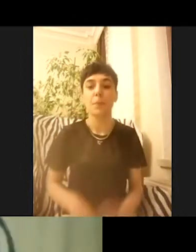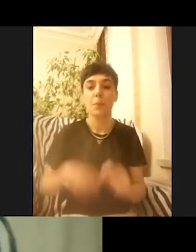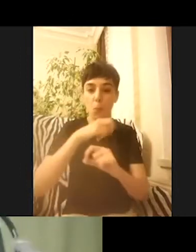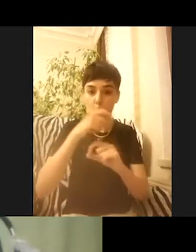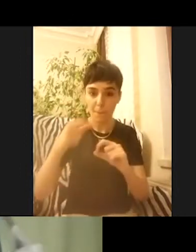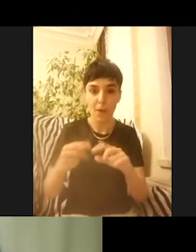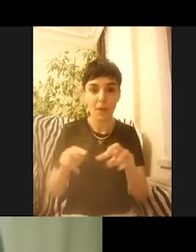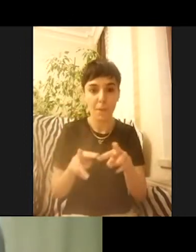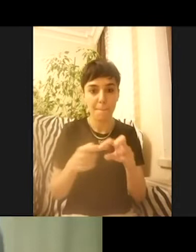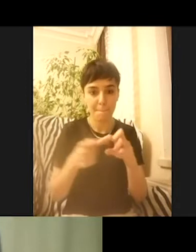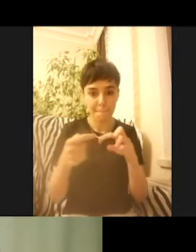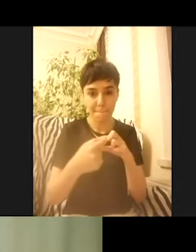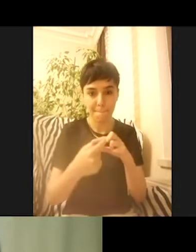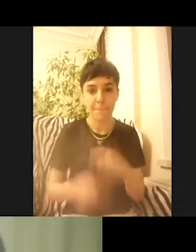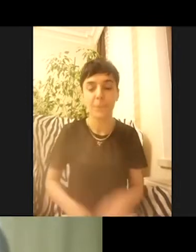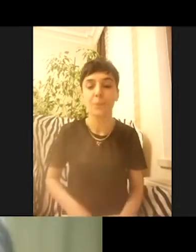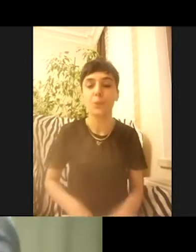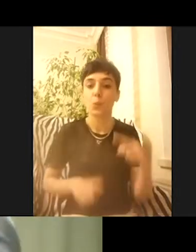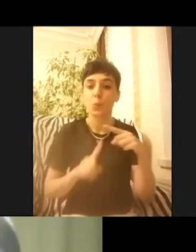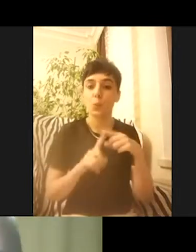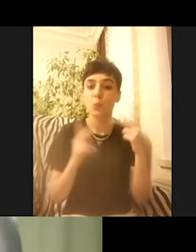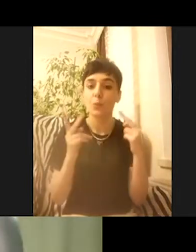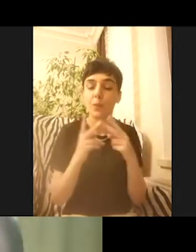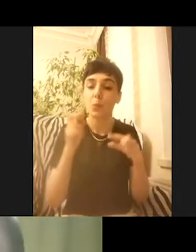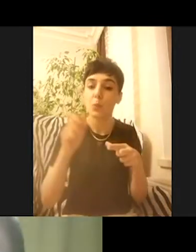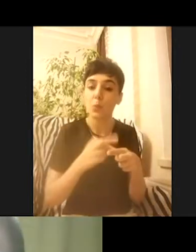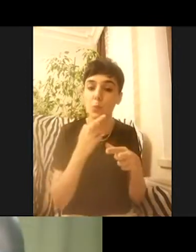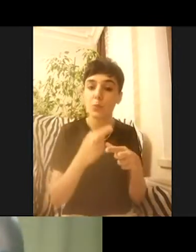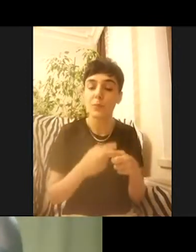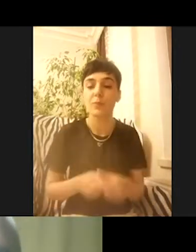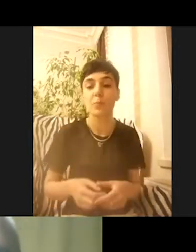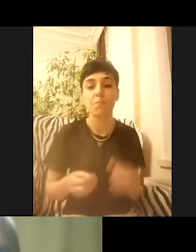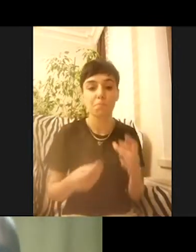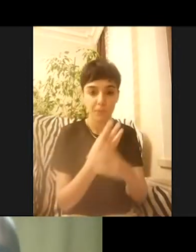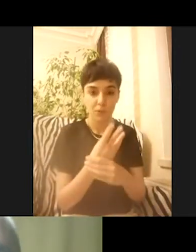Through the Window projesinin küratörüyüm. Aslında bir sanatçı ve aktivistim.